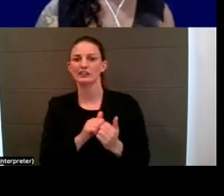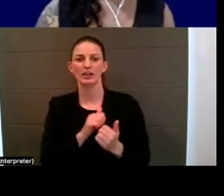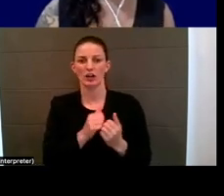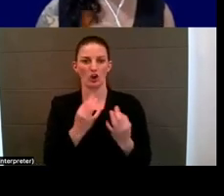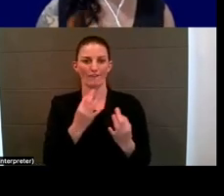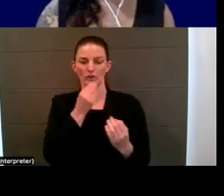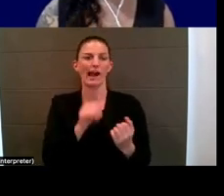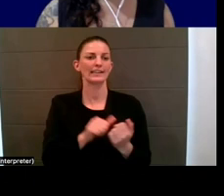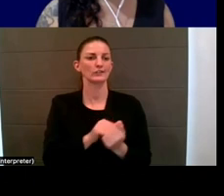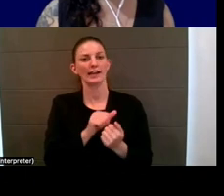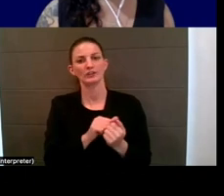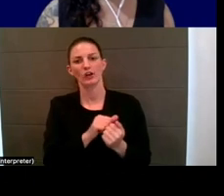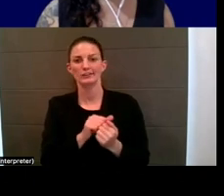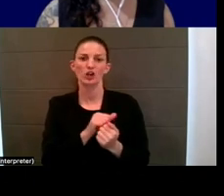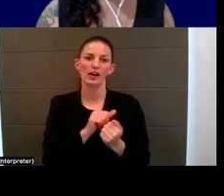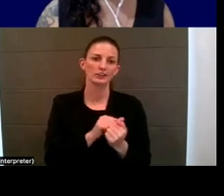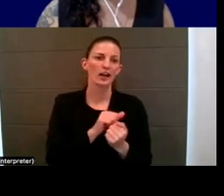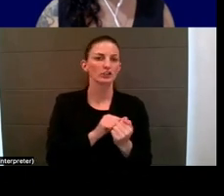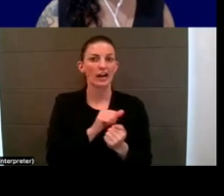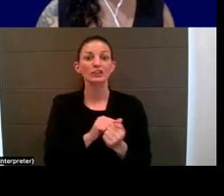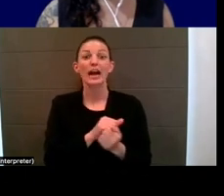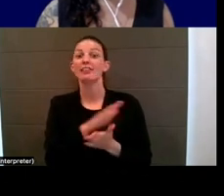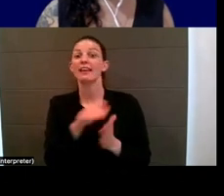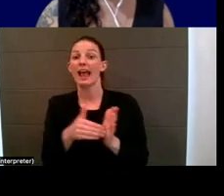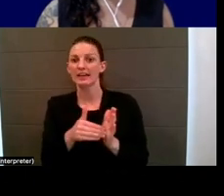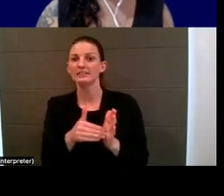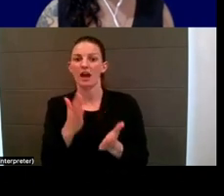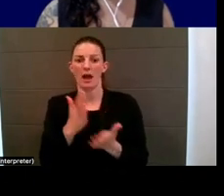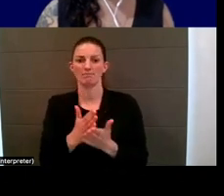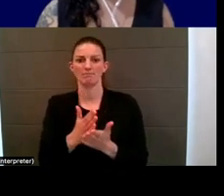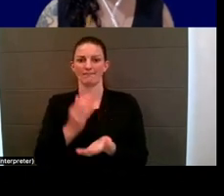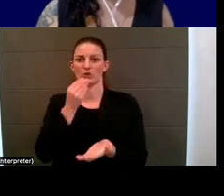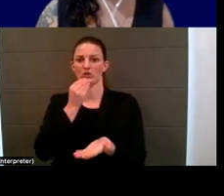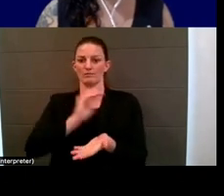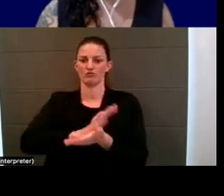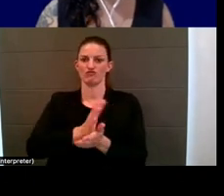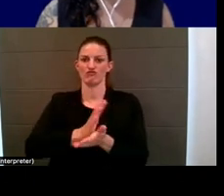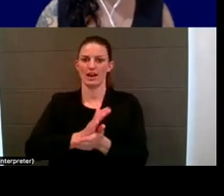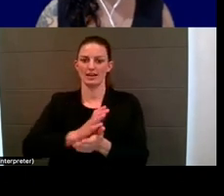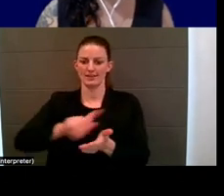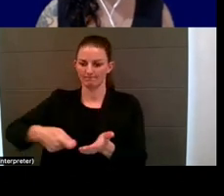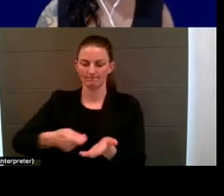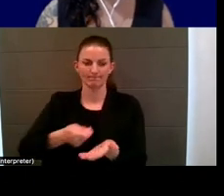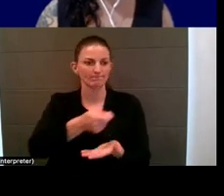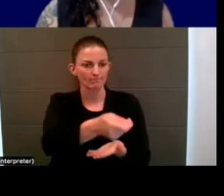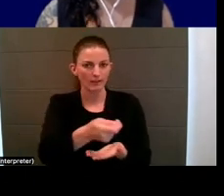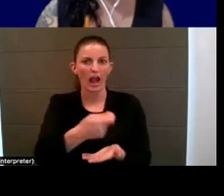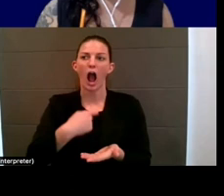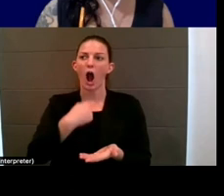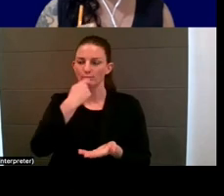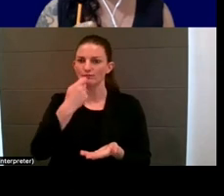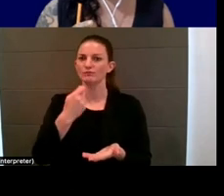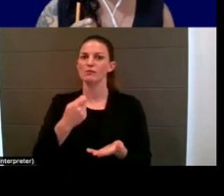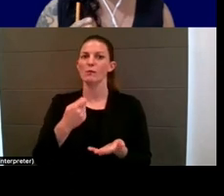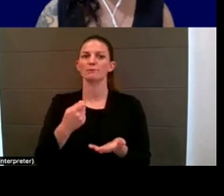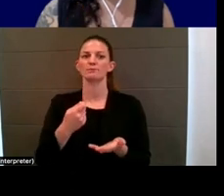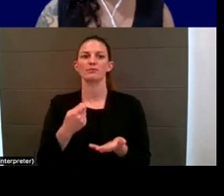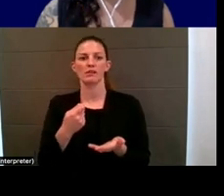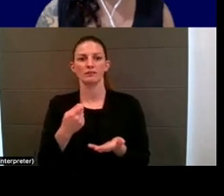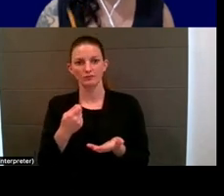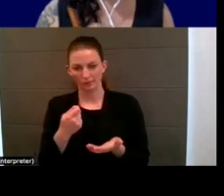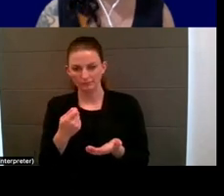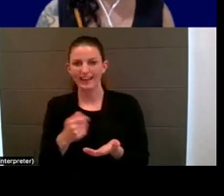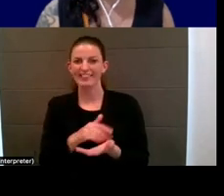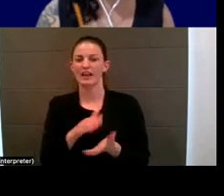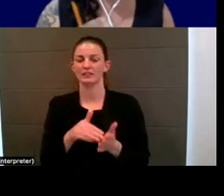this type of routine does is let you practice the skills, but gives a positive experience. It's